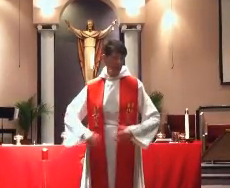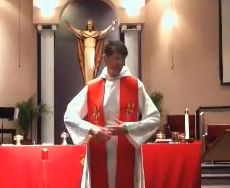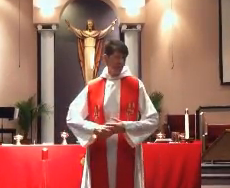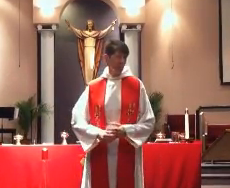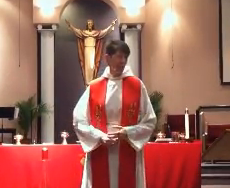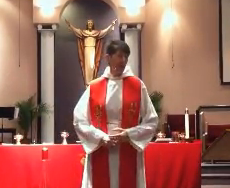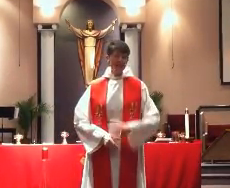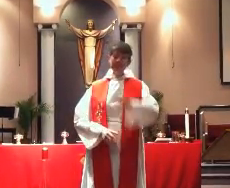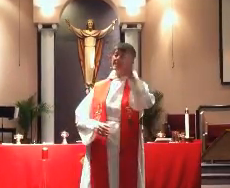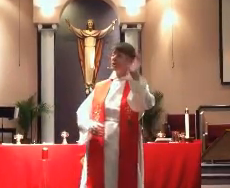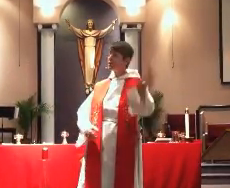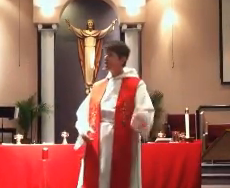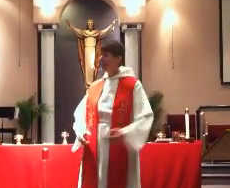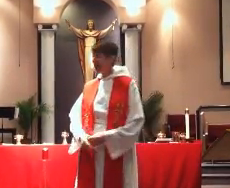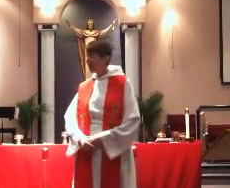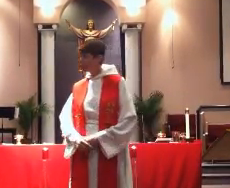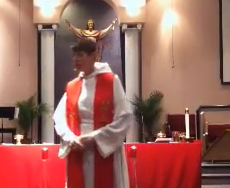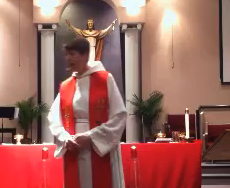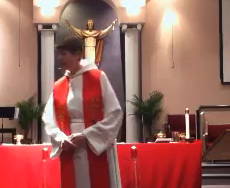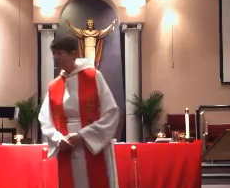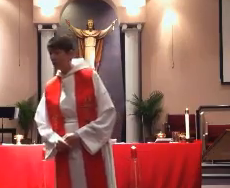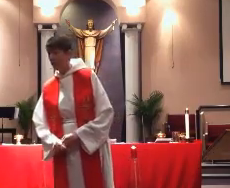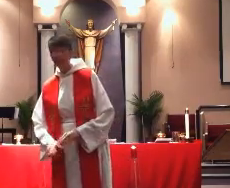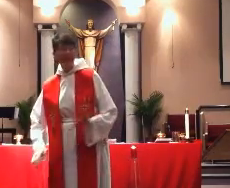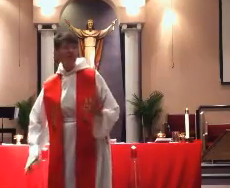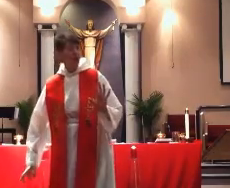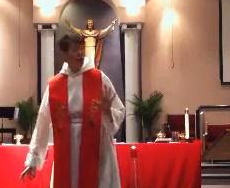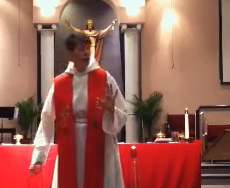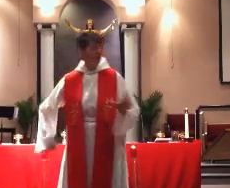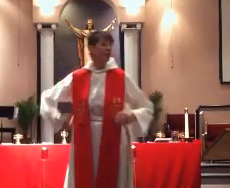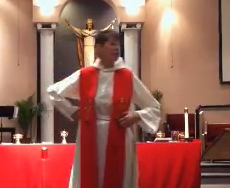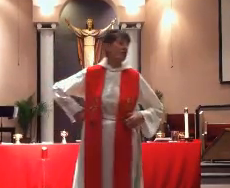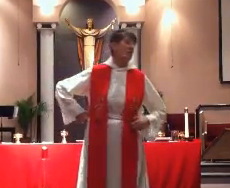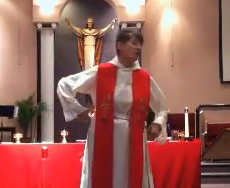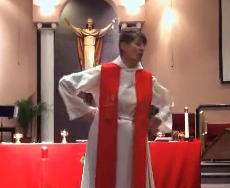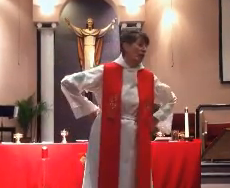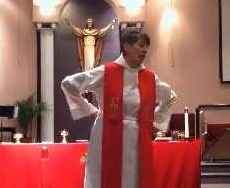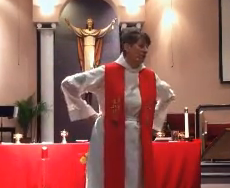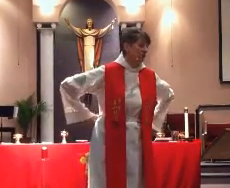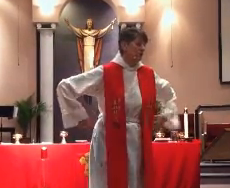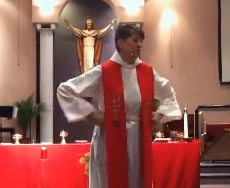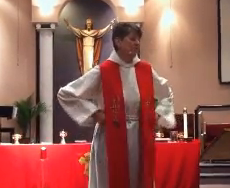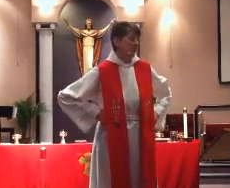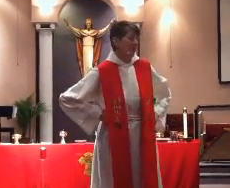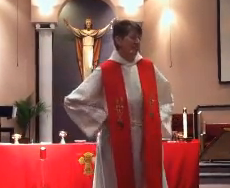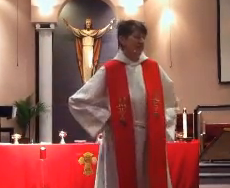world. And it says they were sent out two by two. Now, that is not a reference to Noah's Ark.